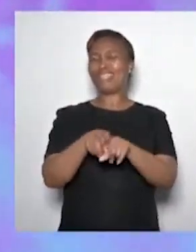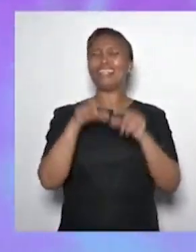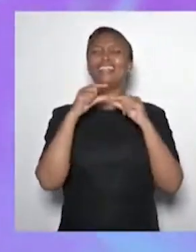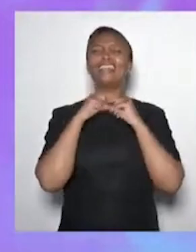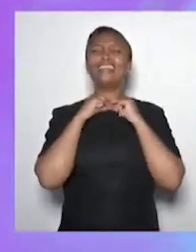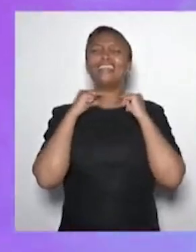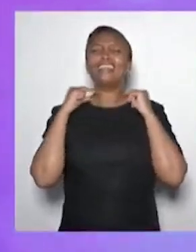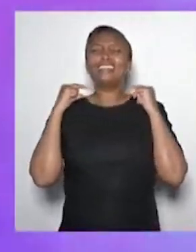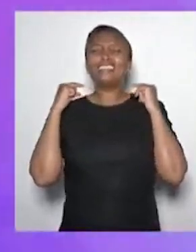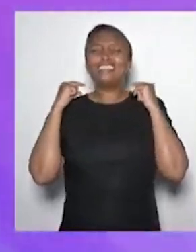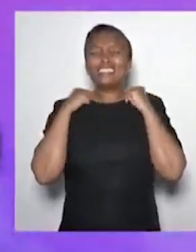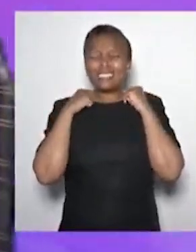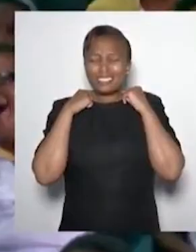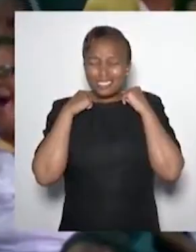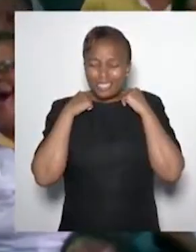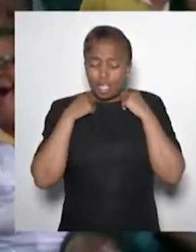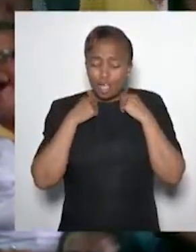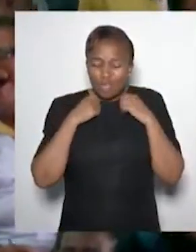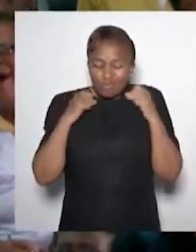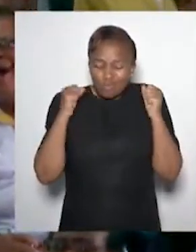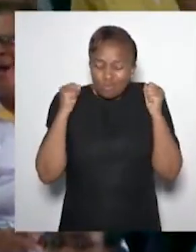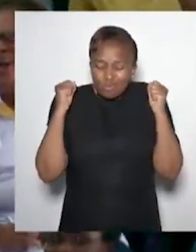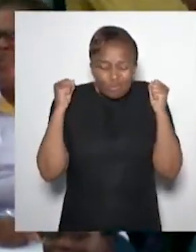Igarvan stachilega na mumula lega.